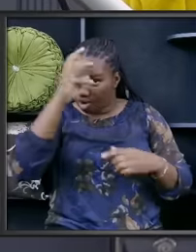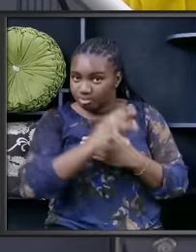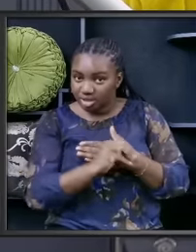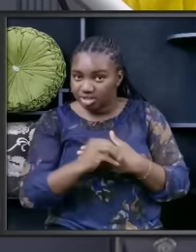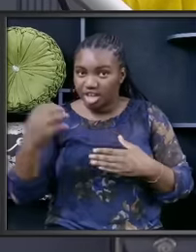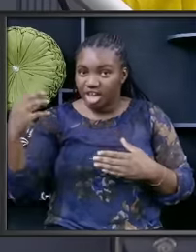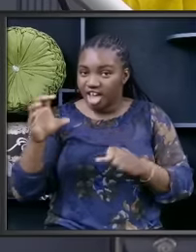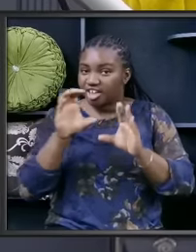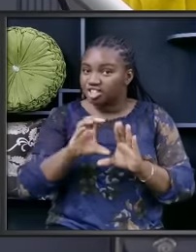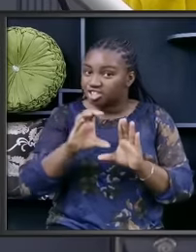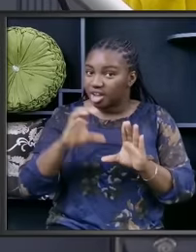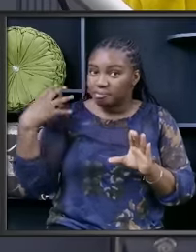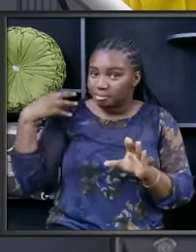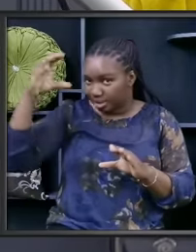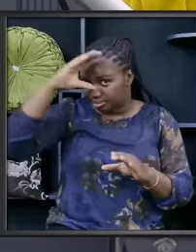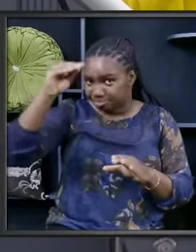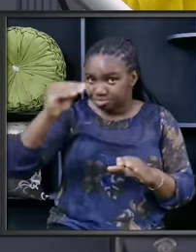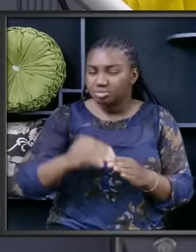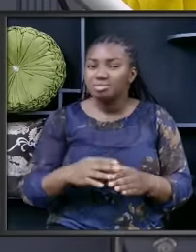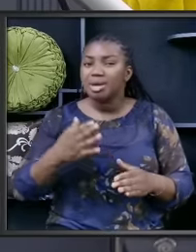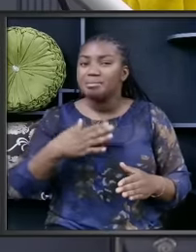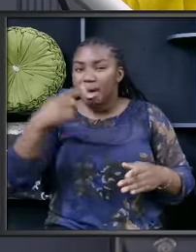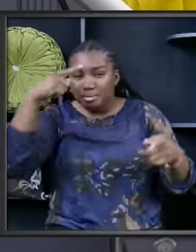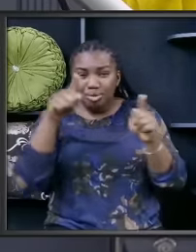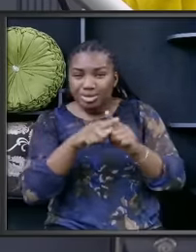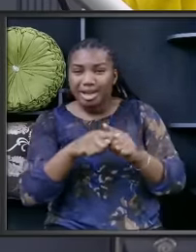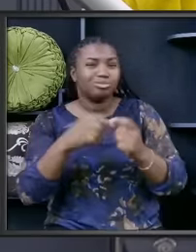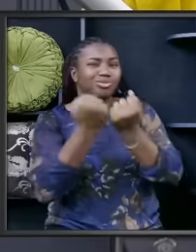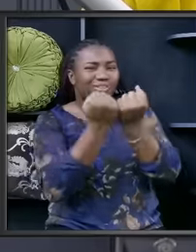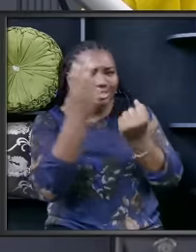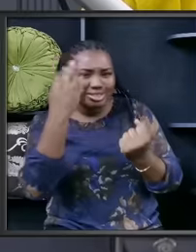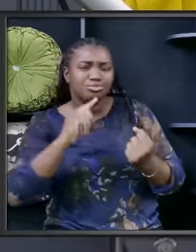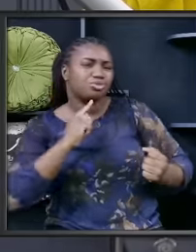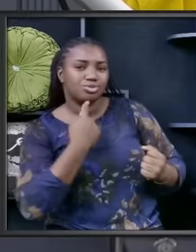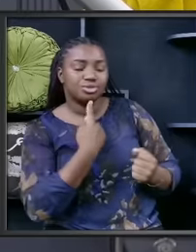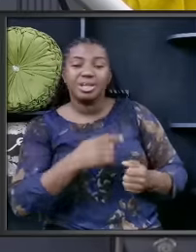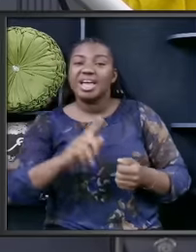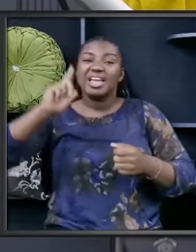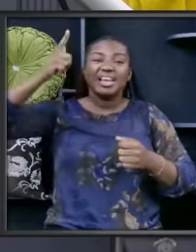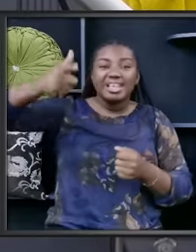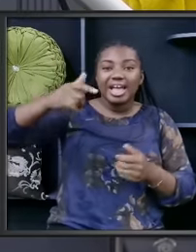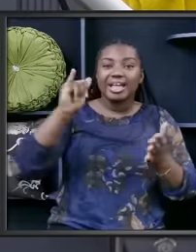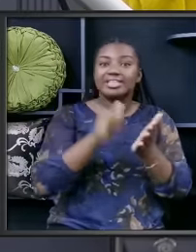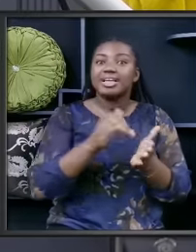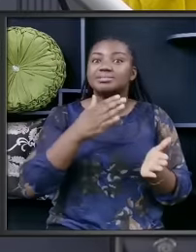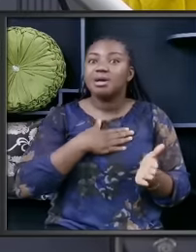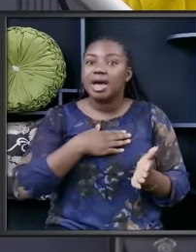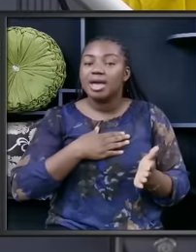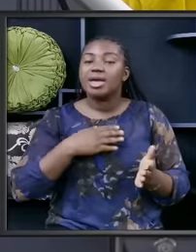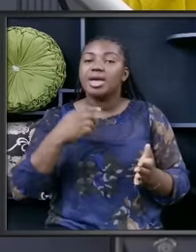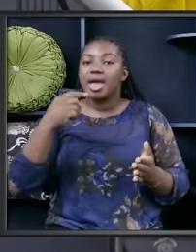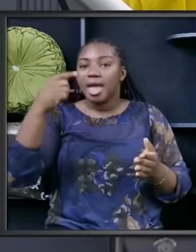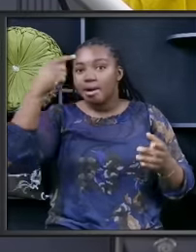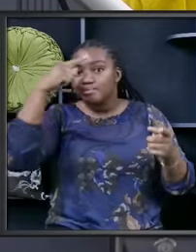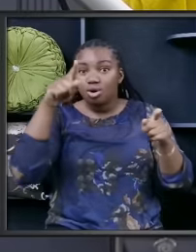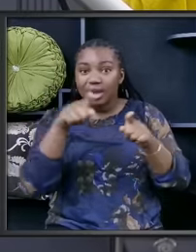him for how he was treating me. Then later. That my brother, I sold everything that I have. My father disowned him because